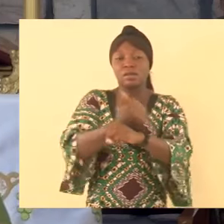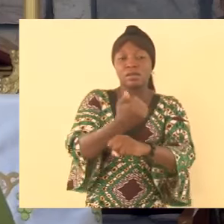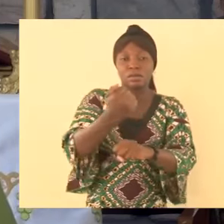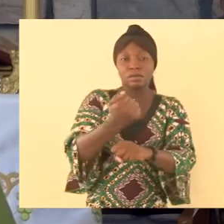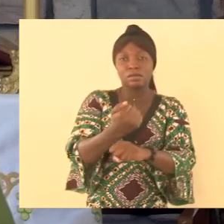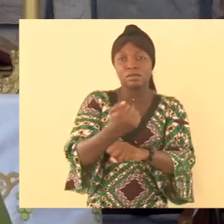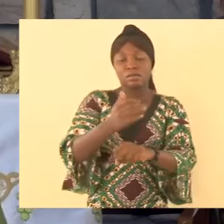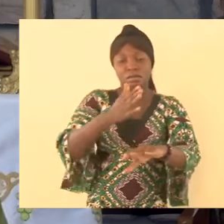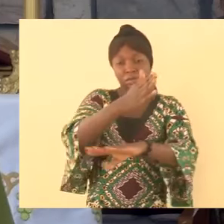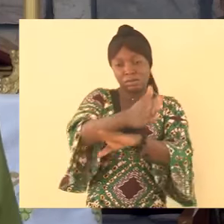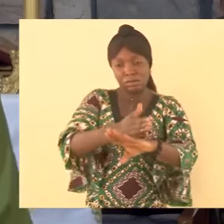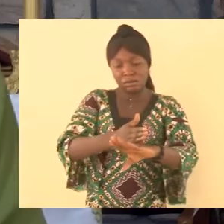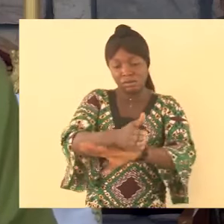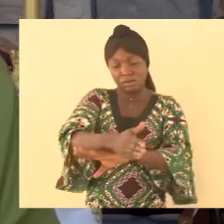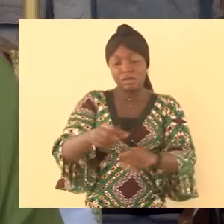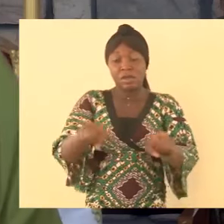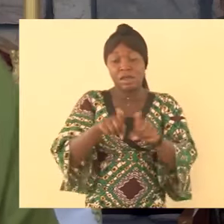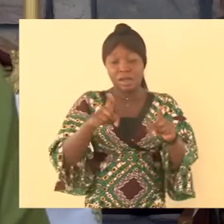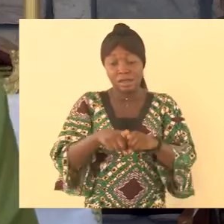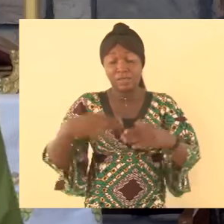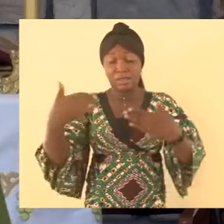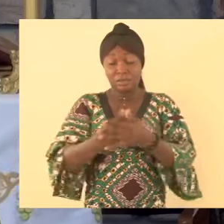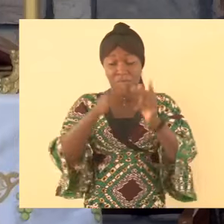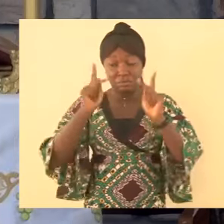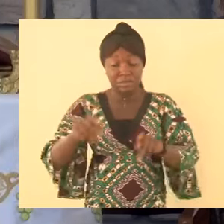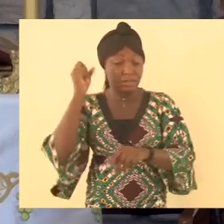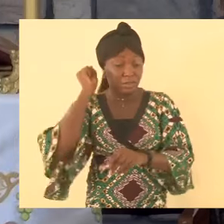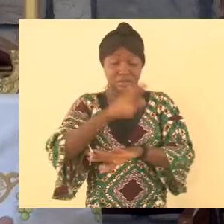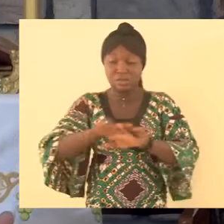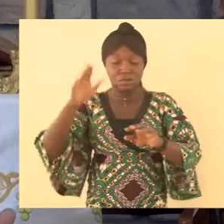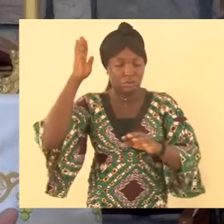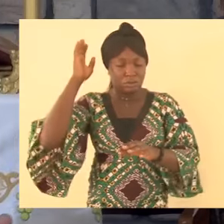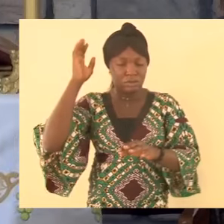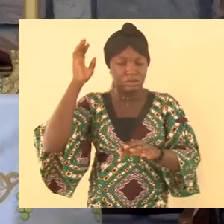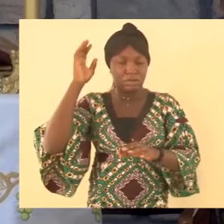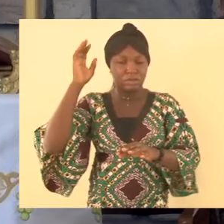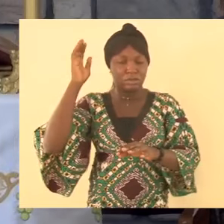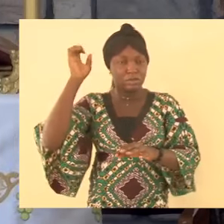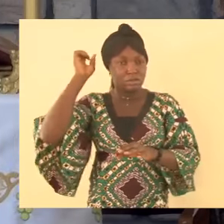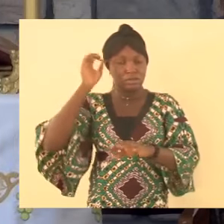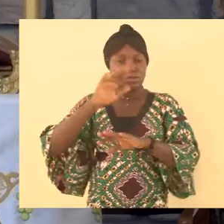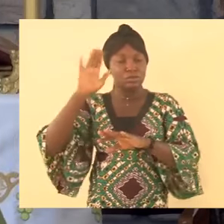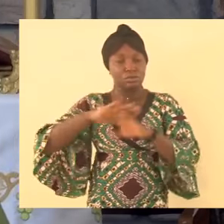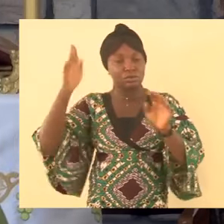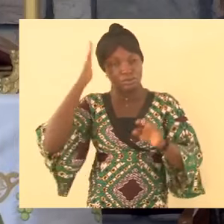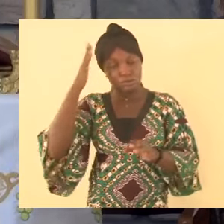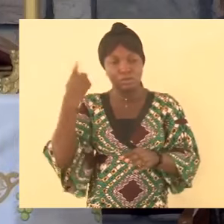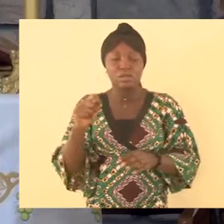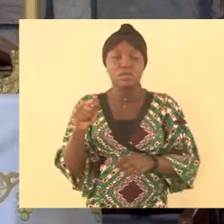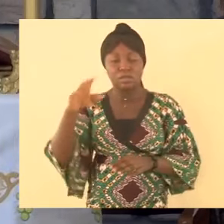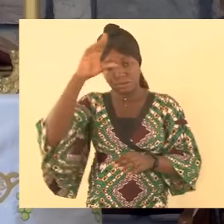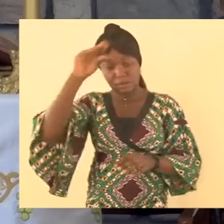And as a stranger, he didn't know this woman. This woman didn't know him from Adam. He asked the widow to go and make him a